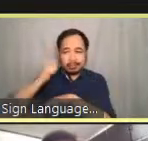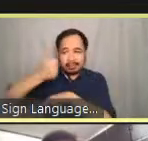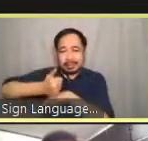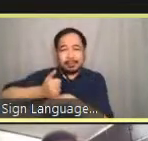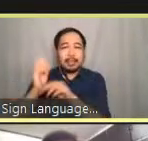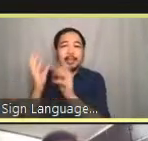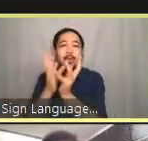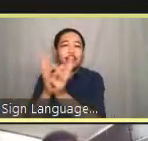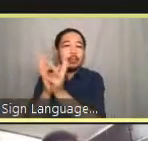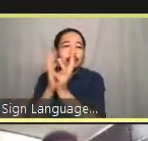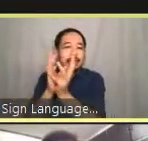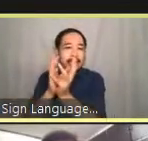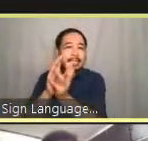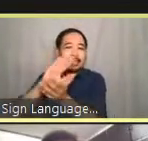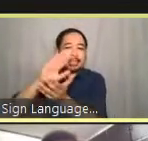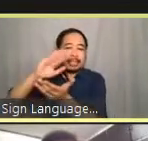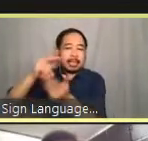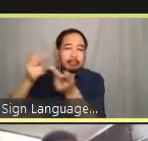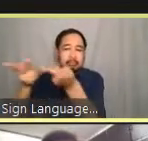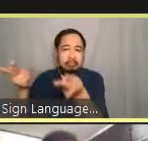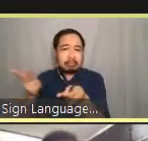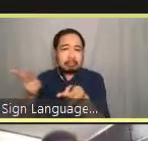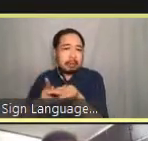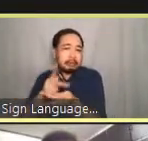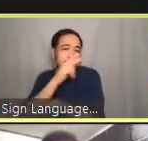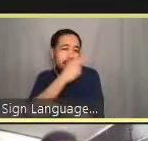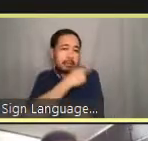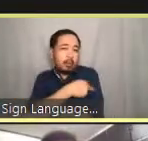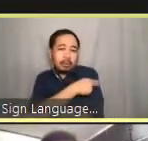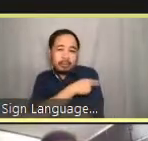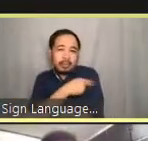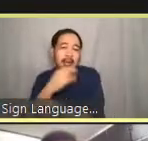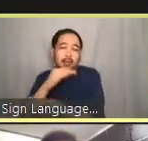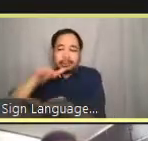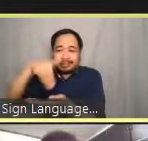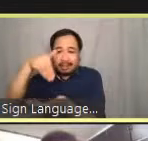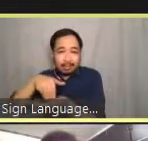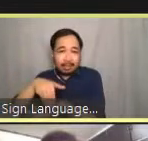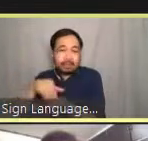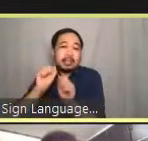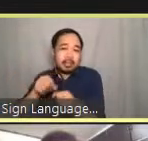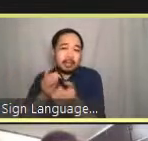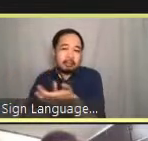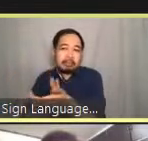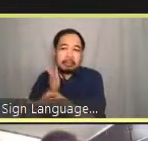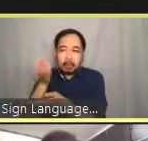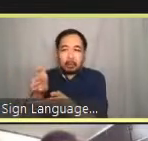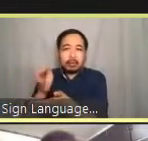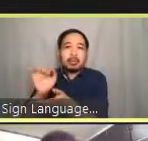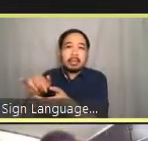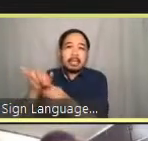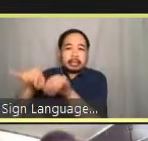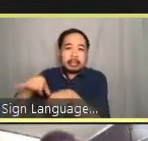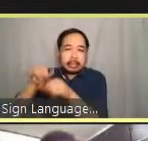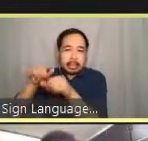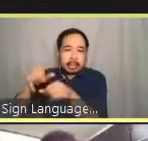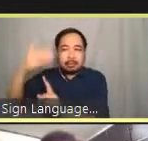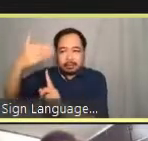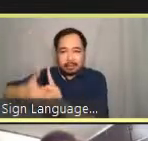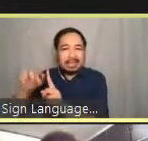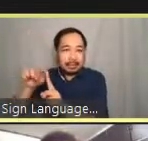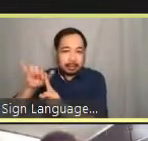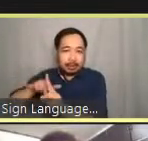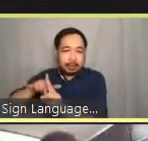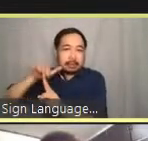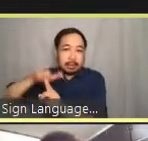center. So, tayong pumunta doon and that's the area where you can really have this area. No?